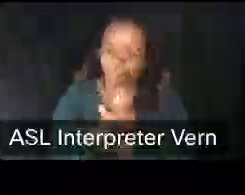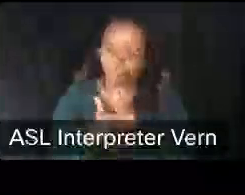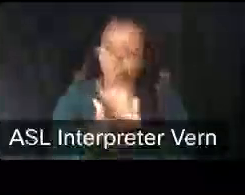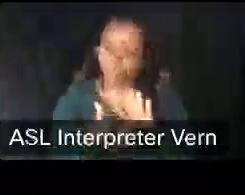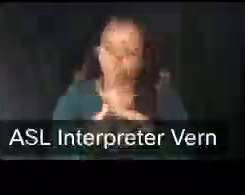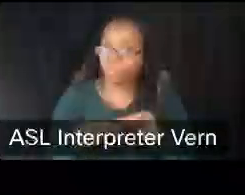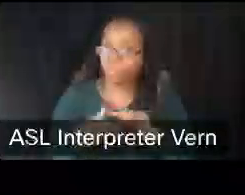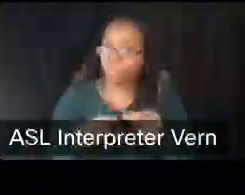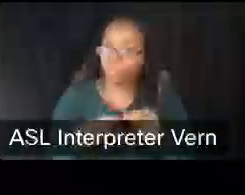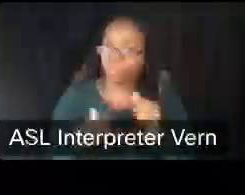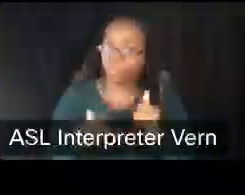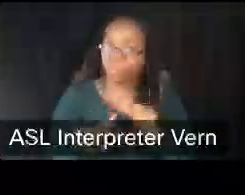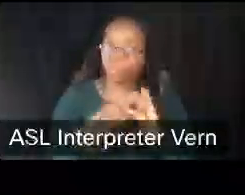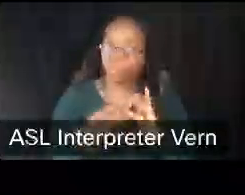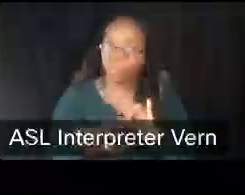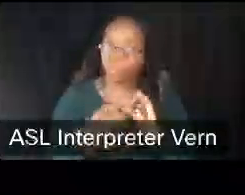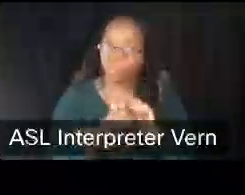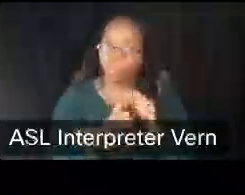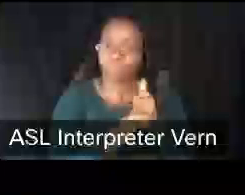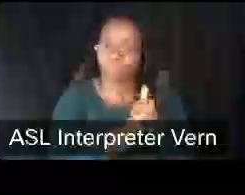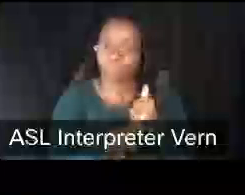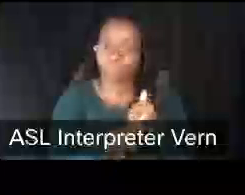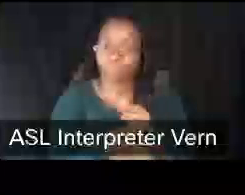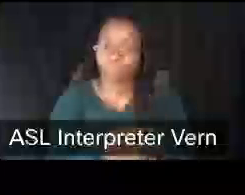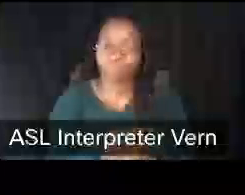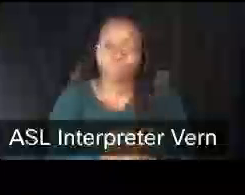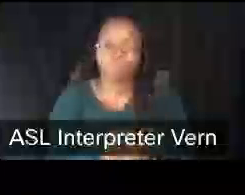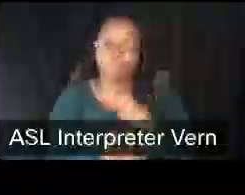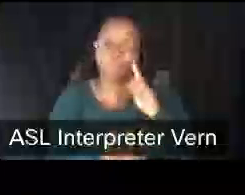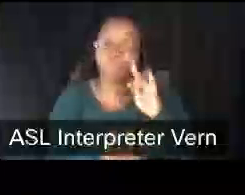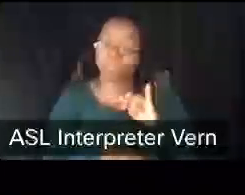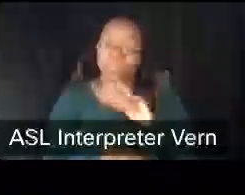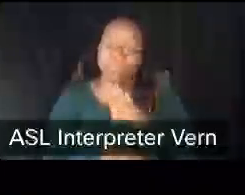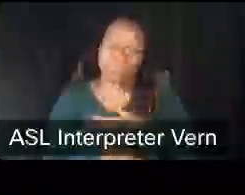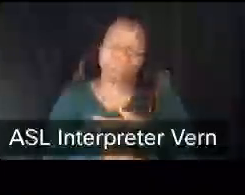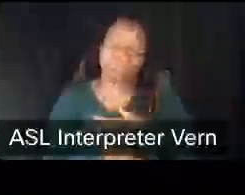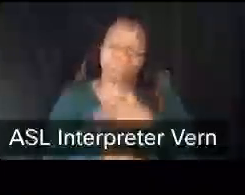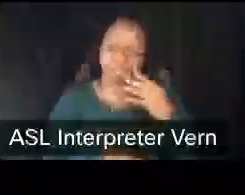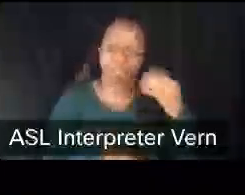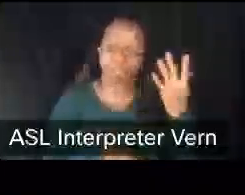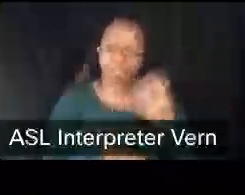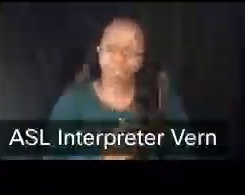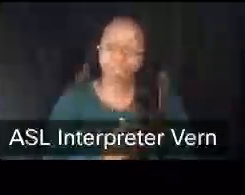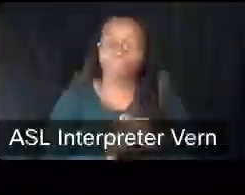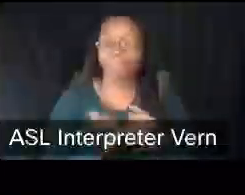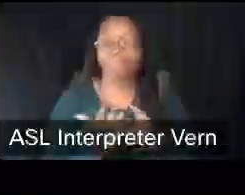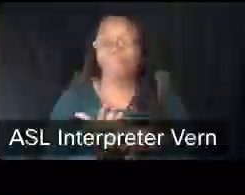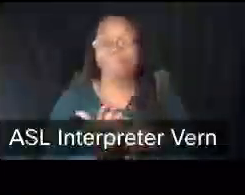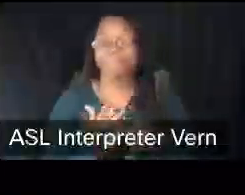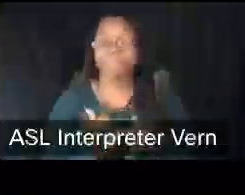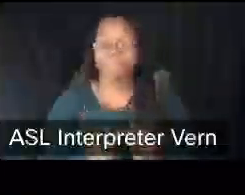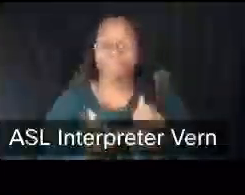really connect within themselves. And I think that's really beautiful, because oftentimes when survivors